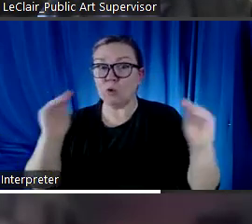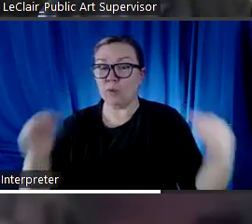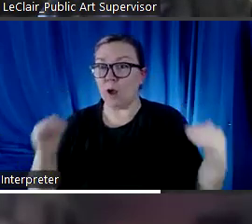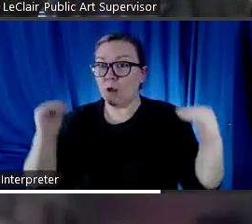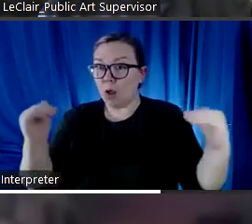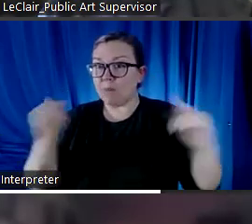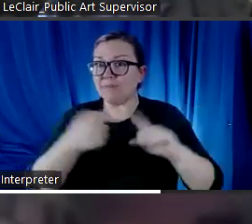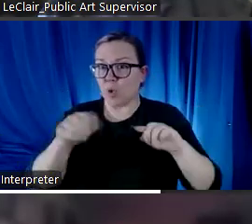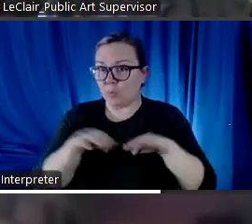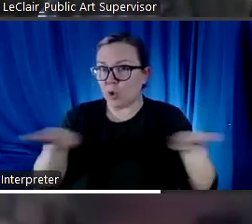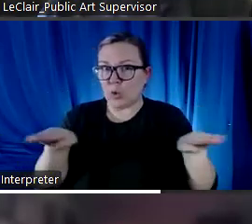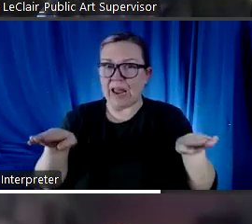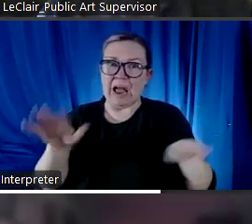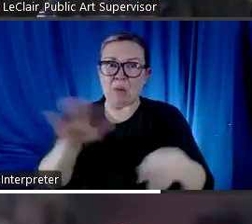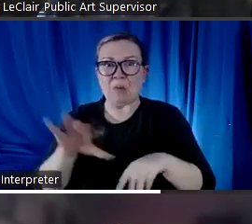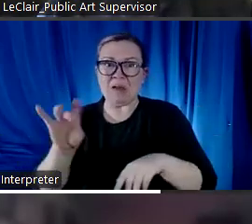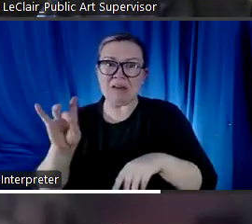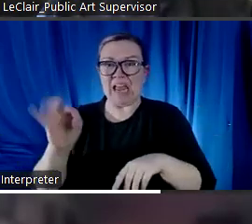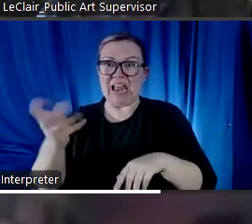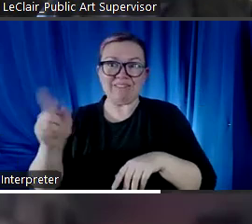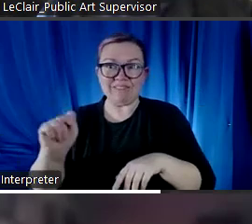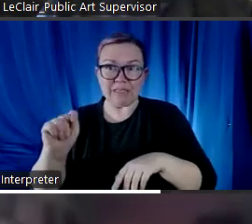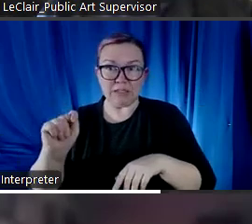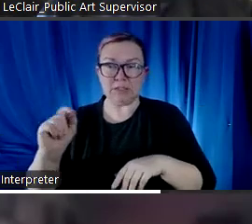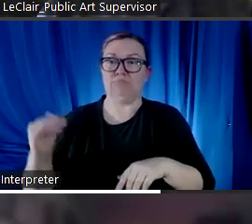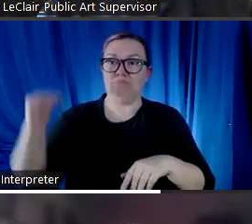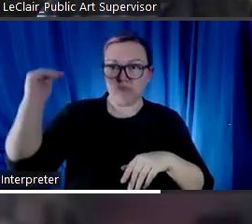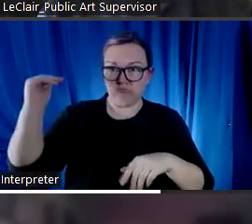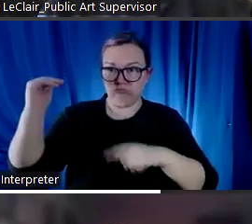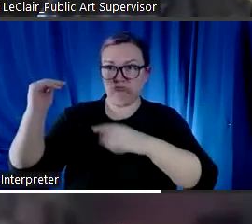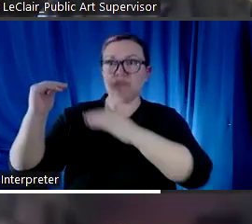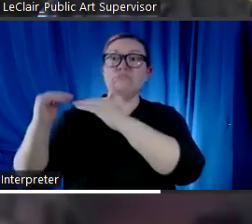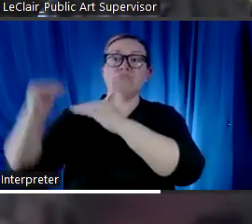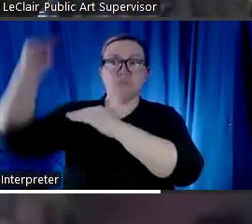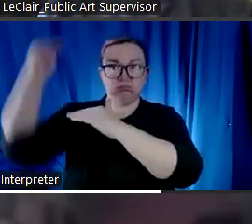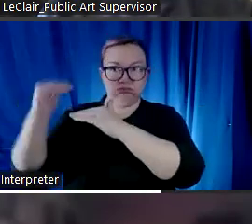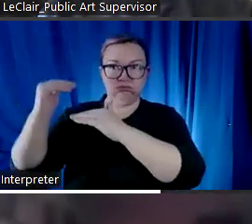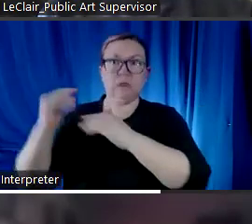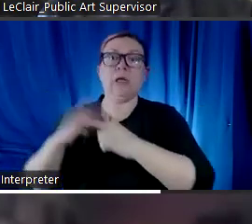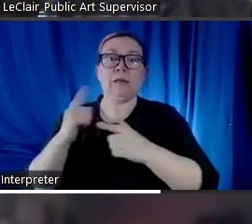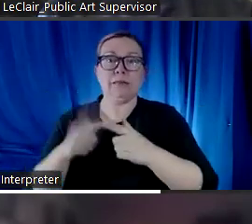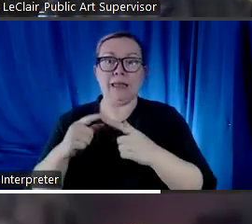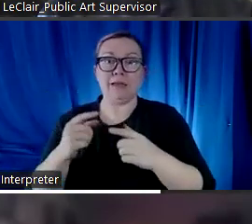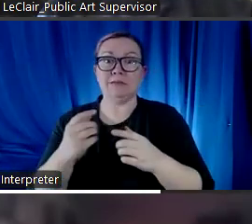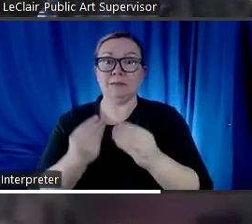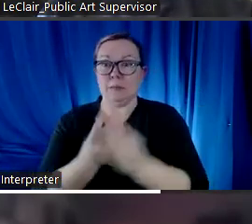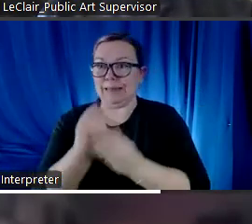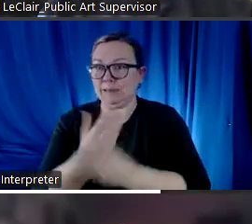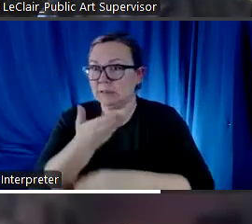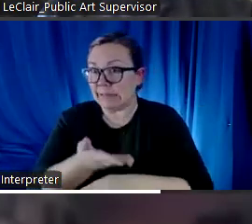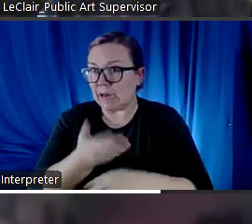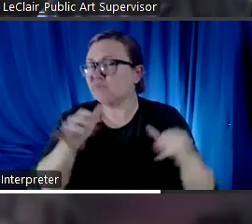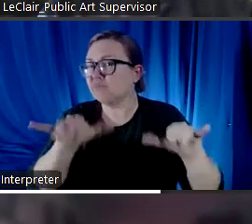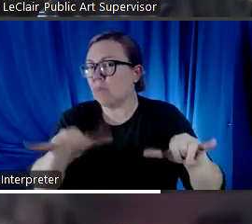ground by about 8 feet. And the existing hedges are planned to stay for now, and